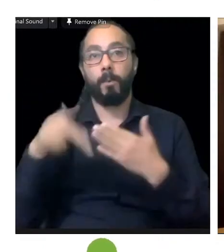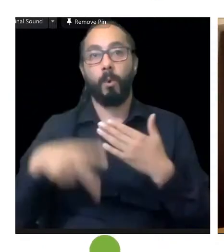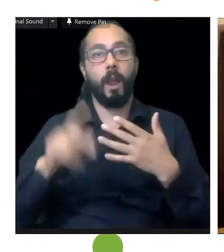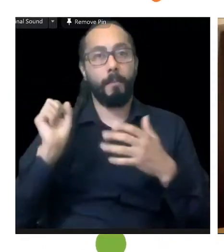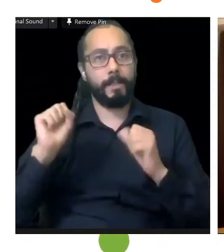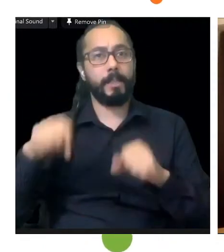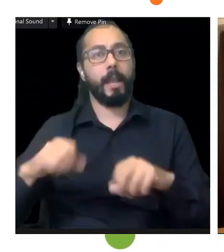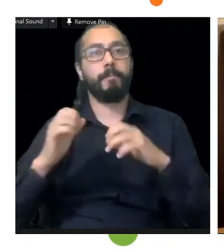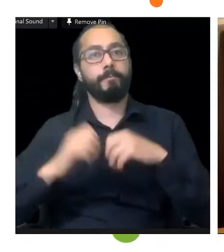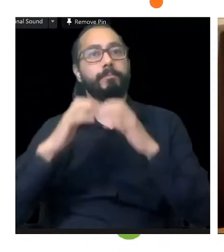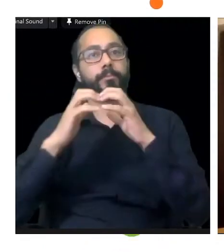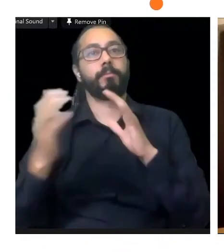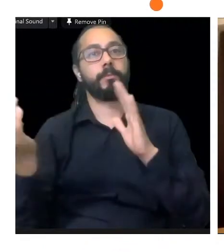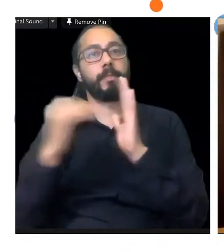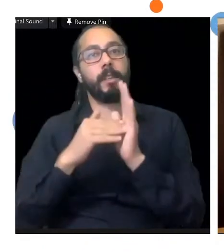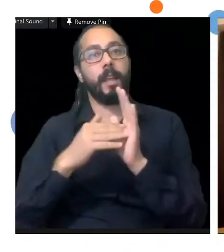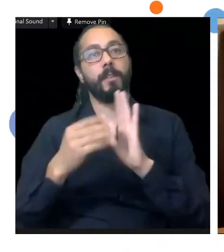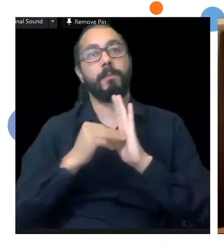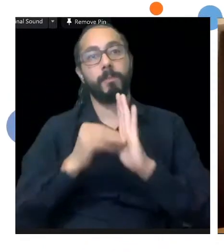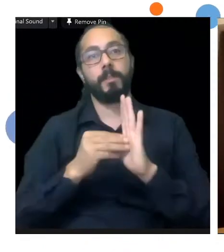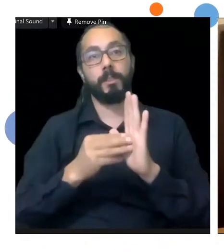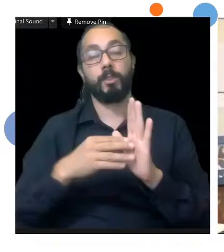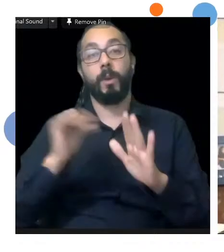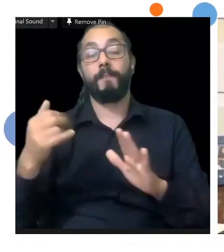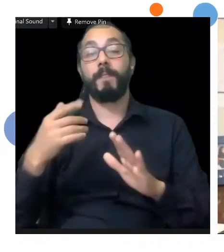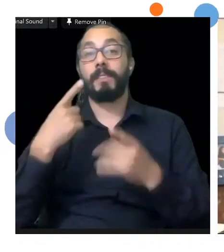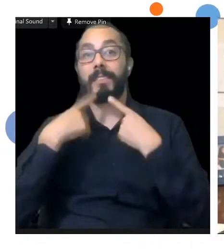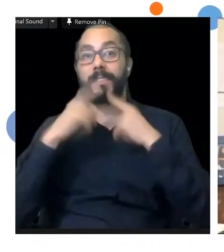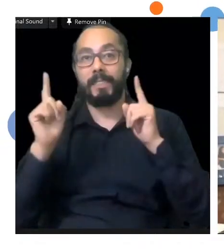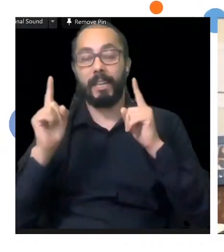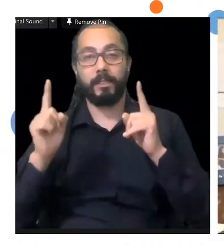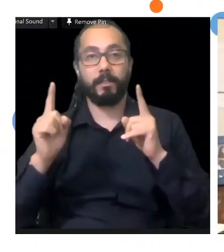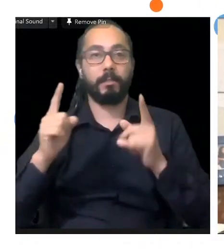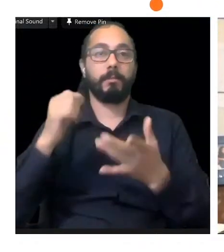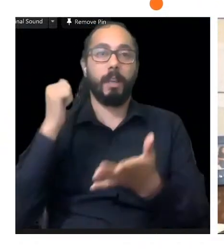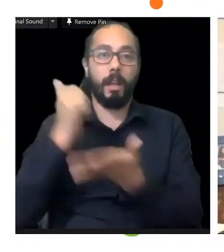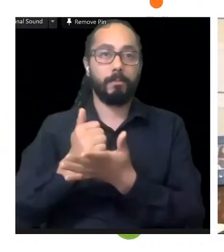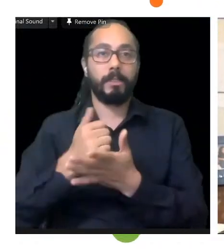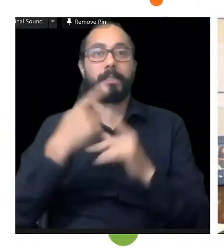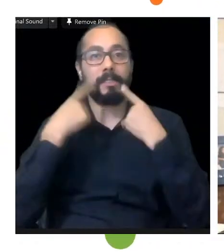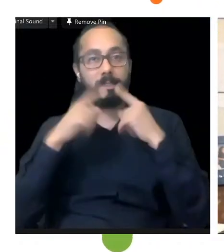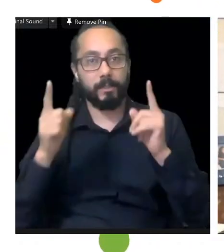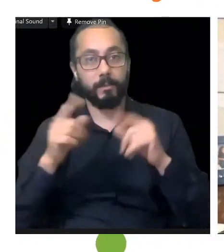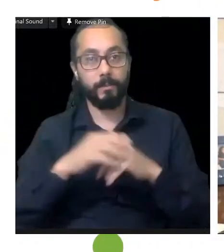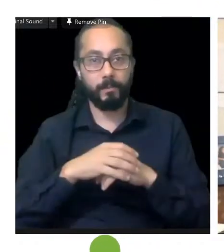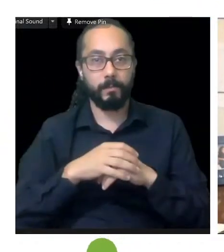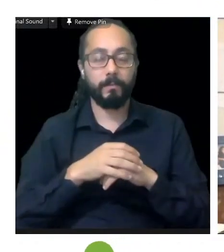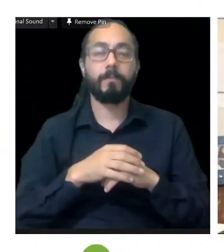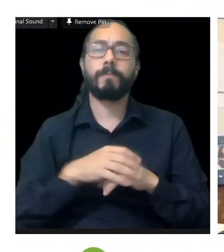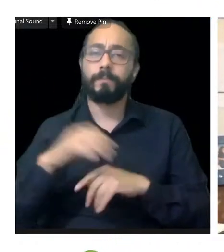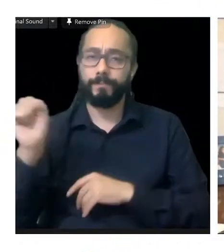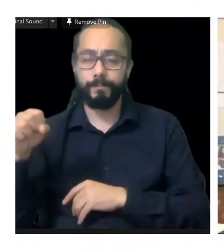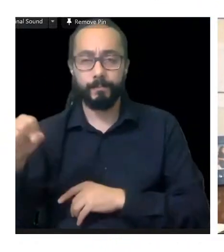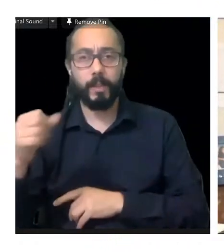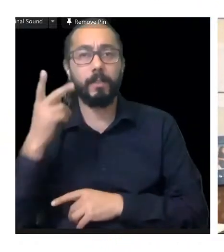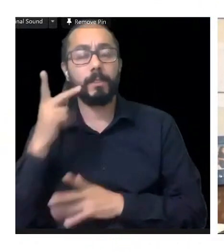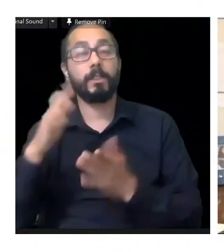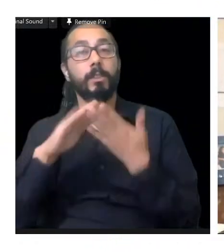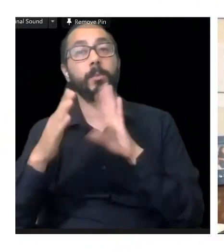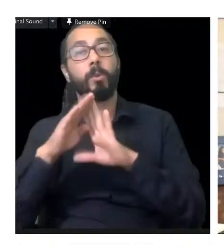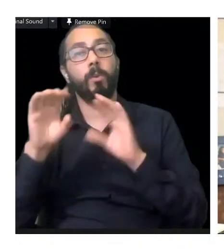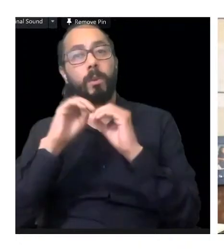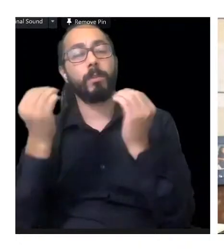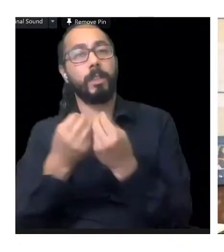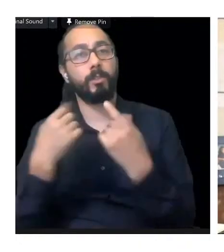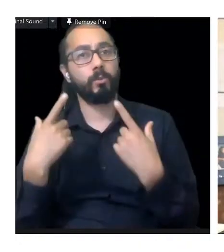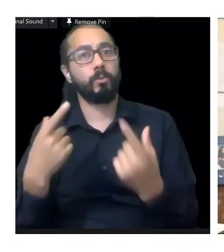where success begets success. I agree. And I think, I mean, I've seen community foundations doing some things like this, but, you know, the pool of